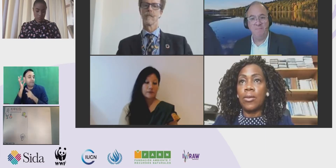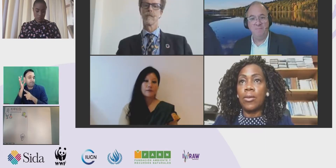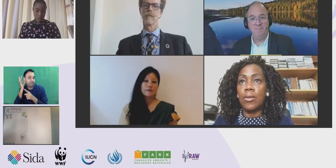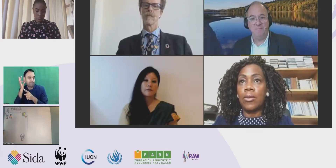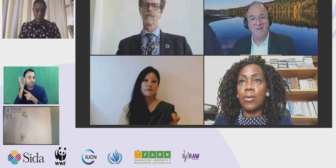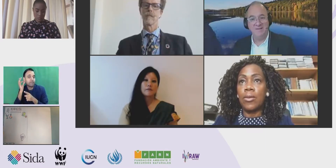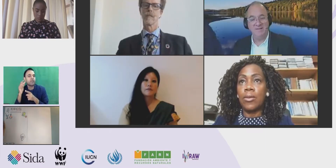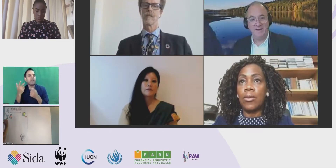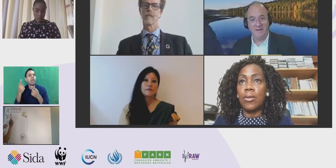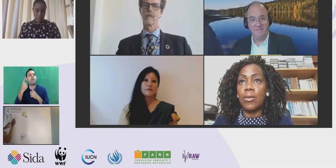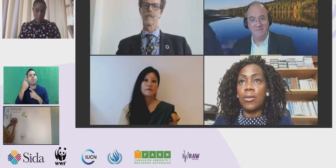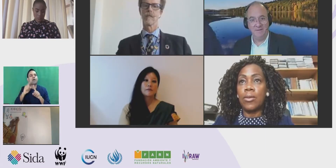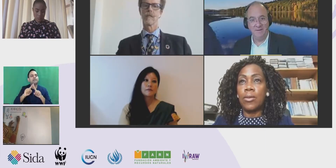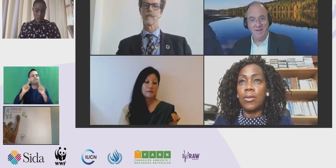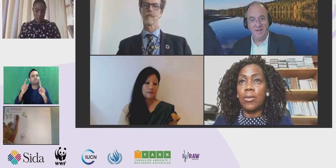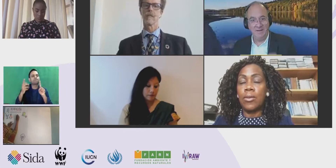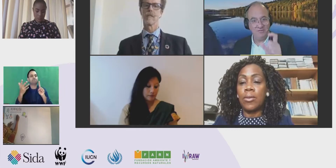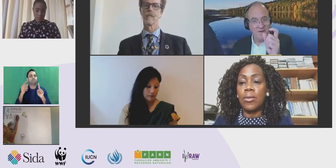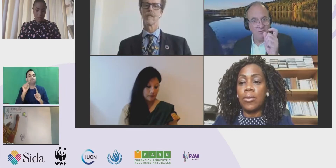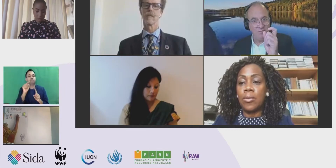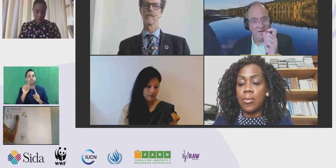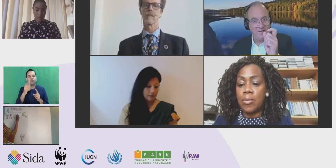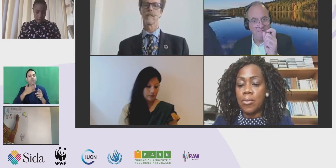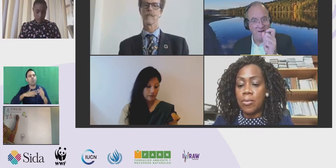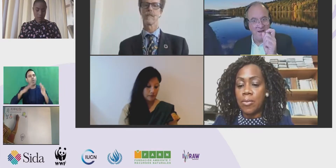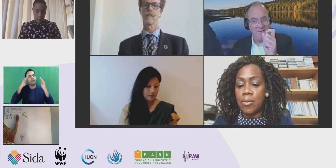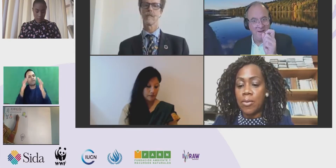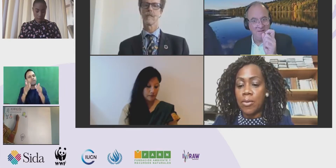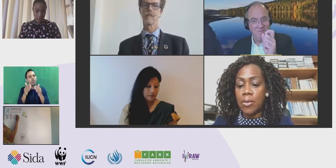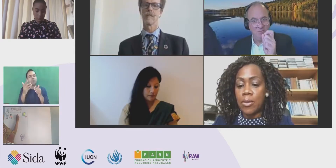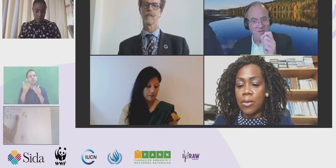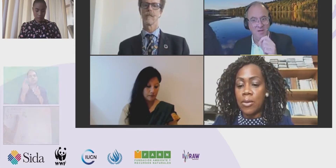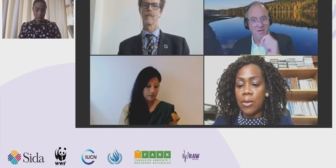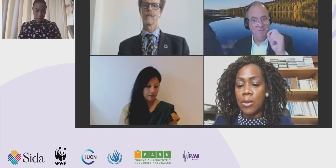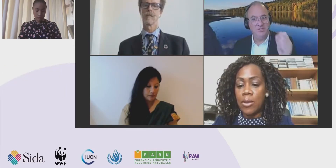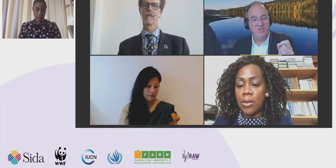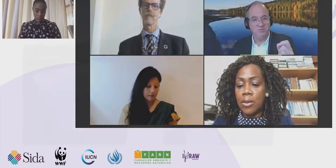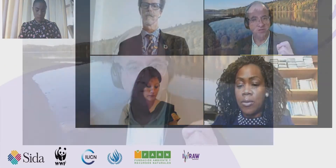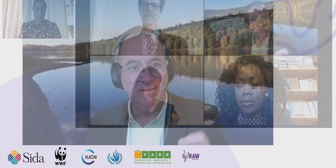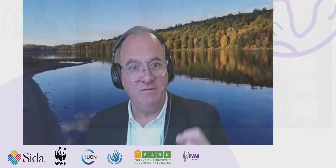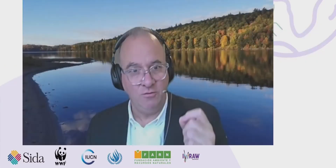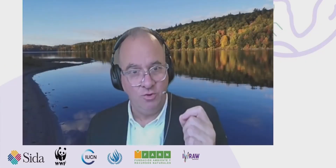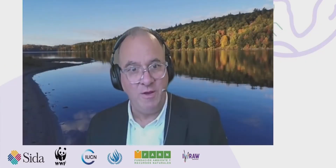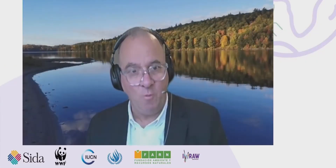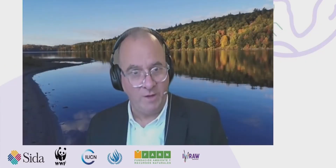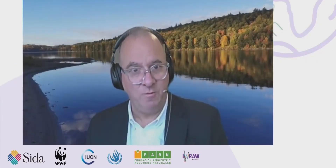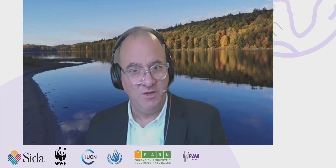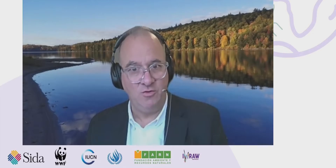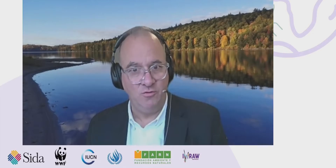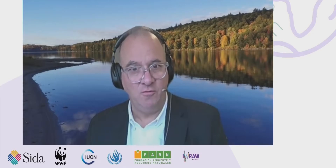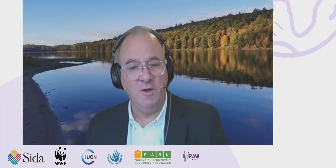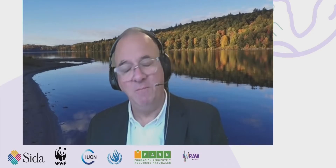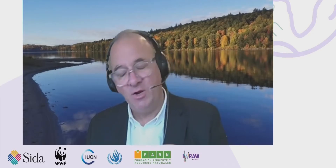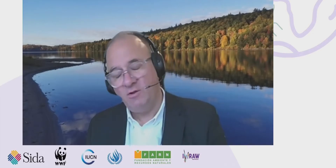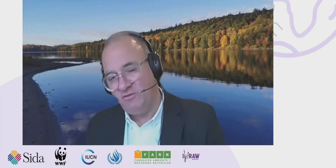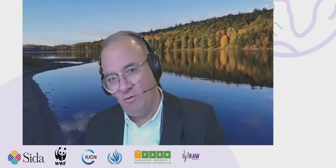up realistic targets. And that's trying to find that fine balance between reaching the objective, so doing what we need to